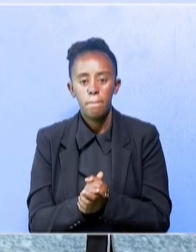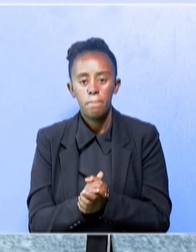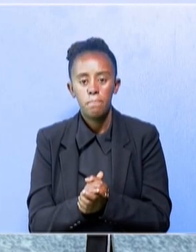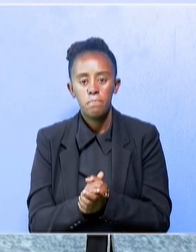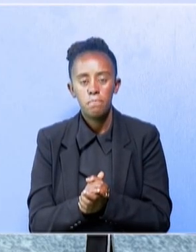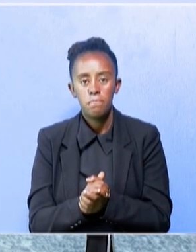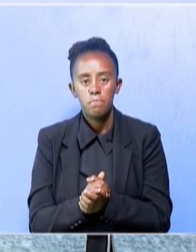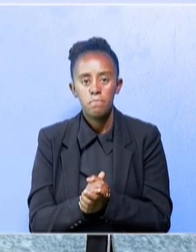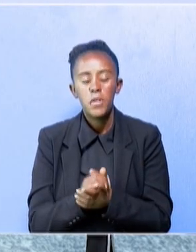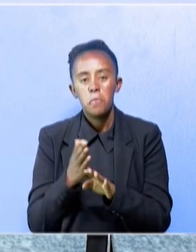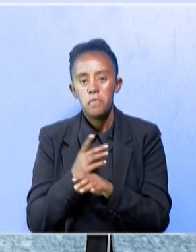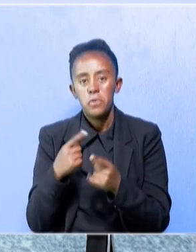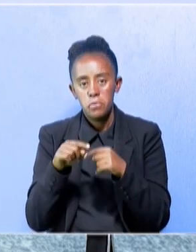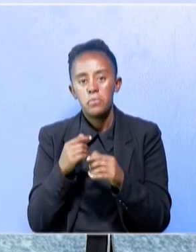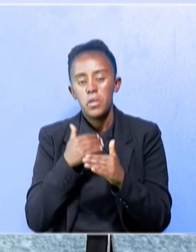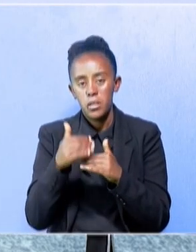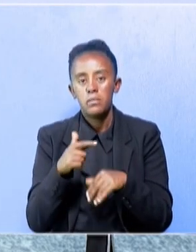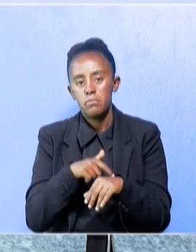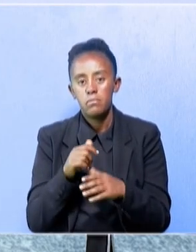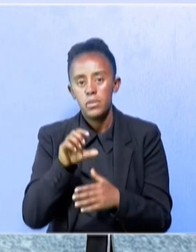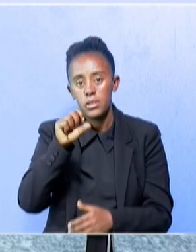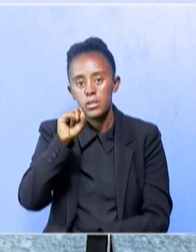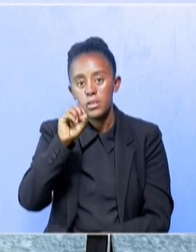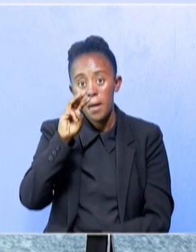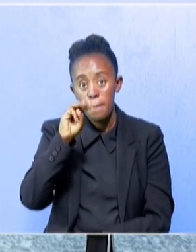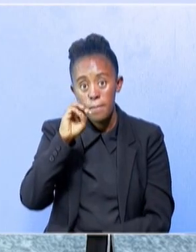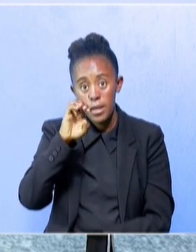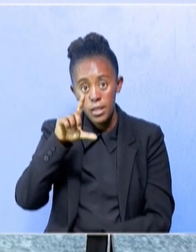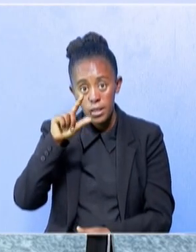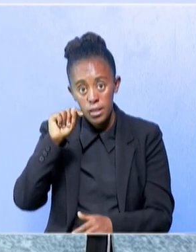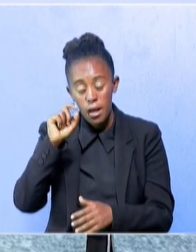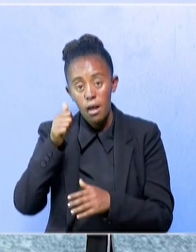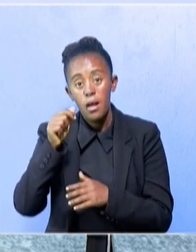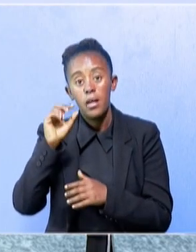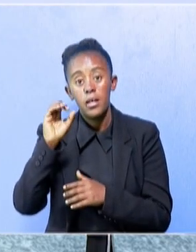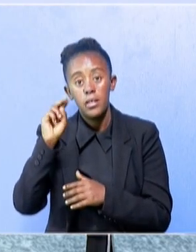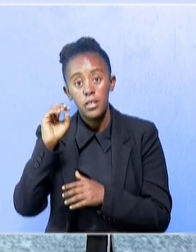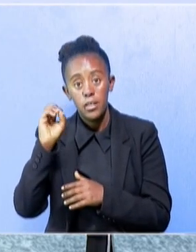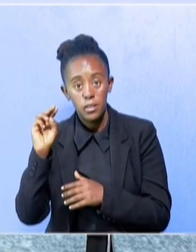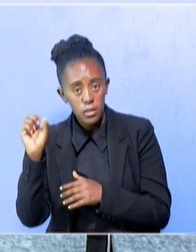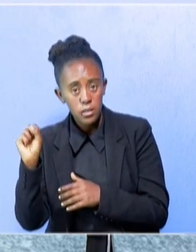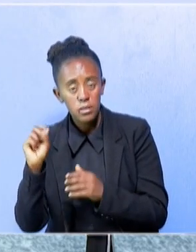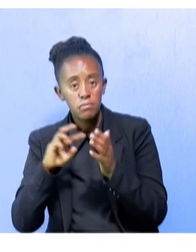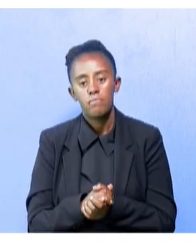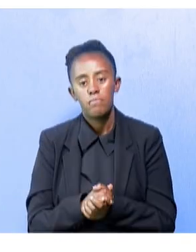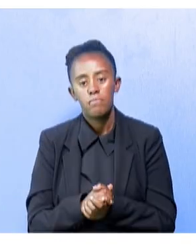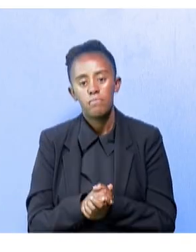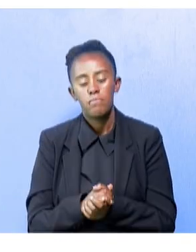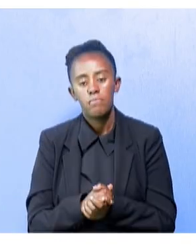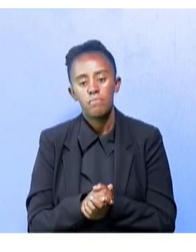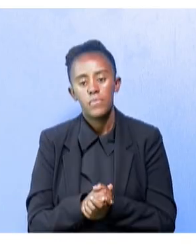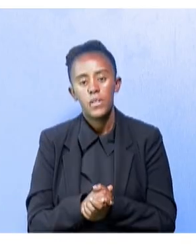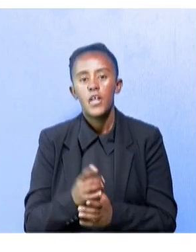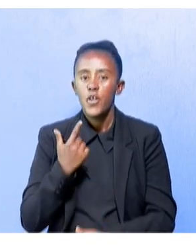the previous one next to this. Simultaneous action means, you see,